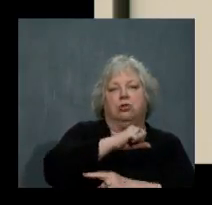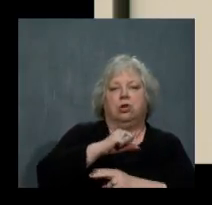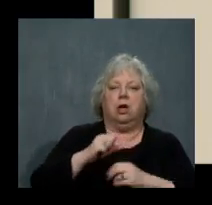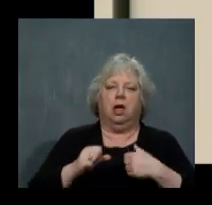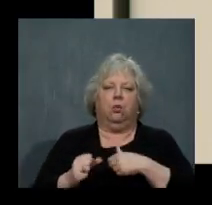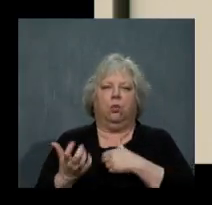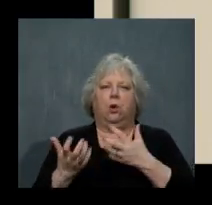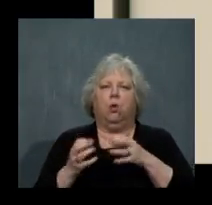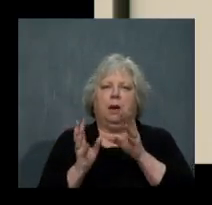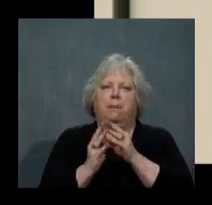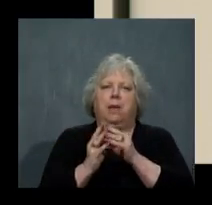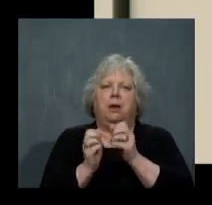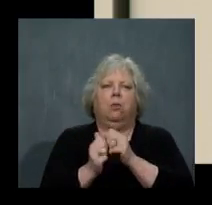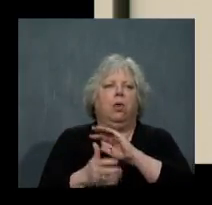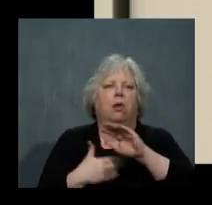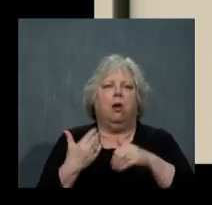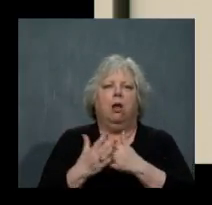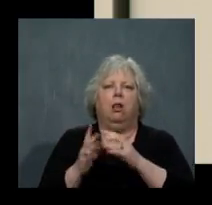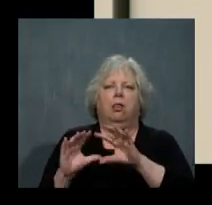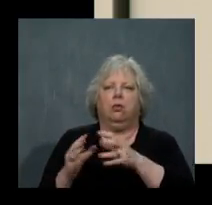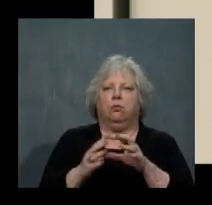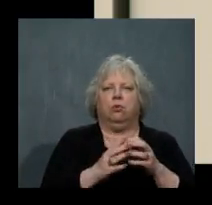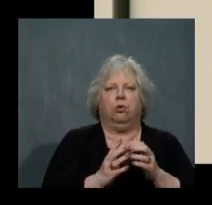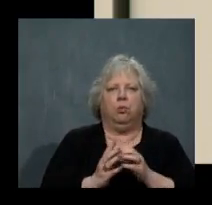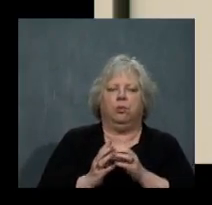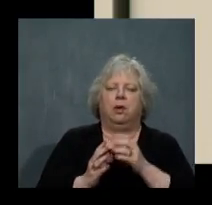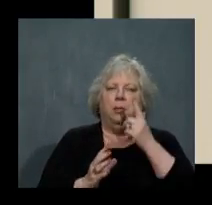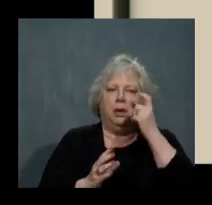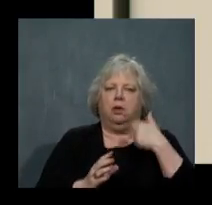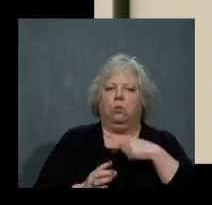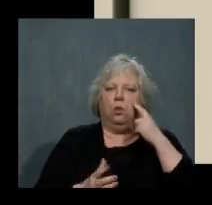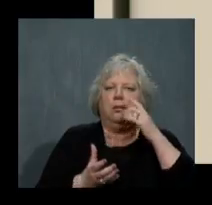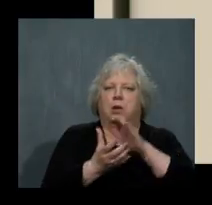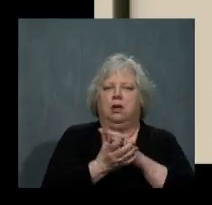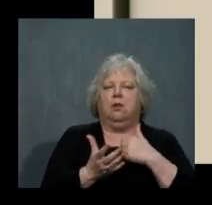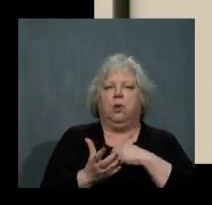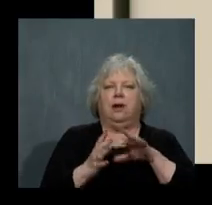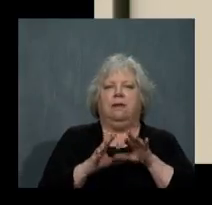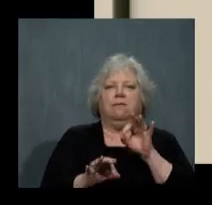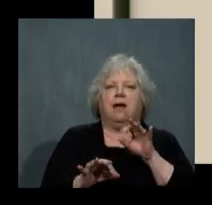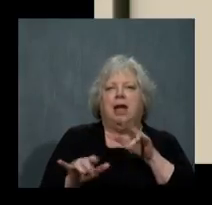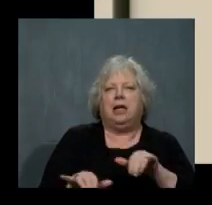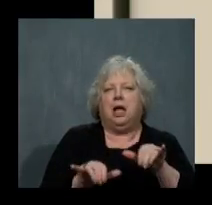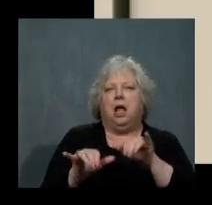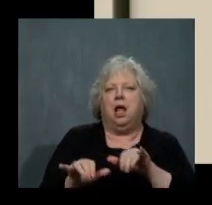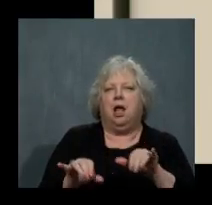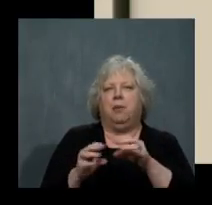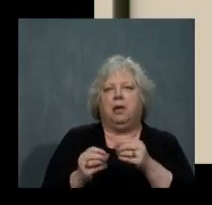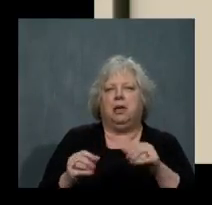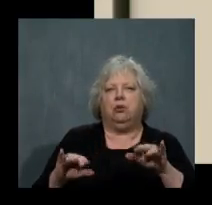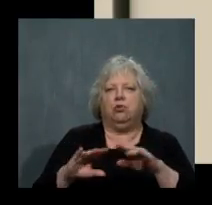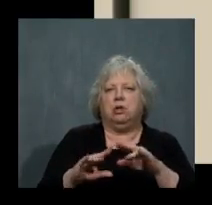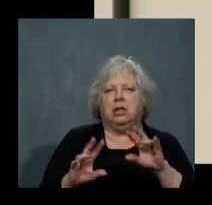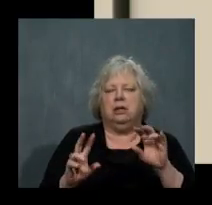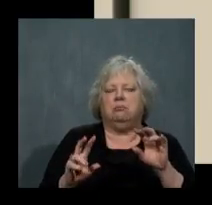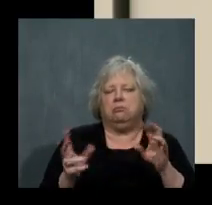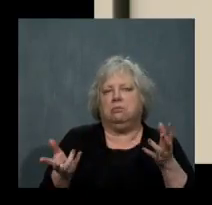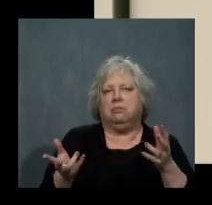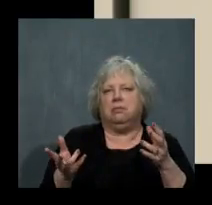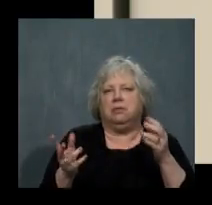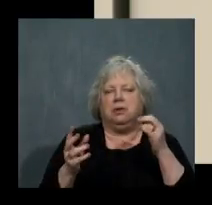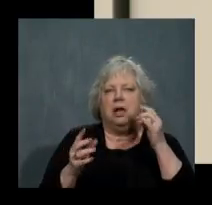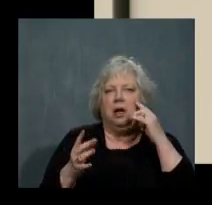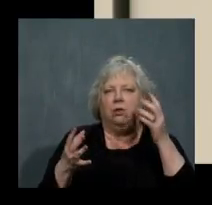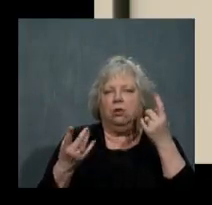We want to meet with all of them if we can, because we believe we can find some common ground. Now I want to share with you